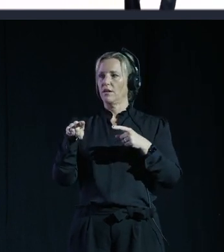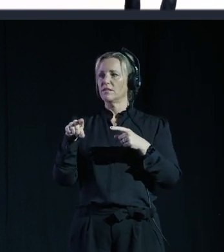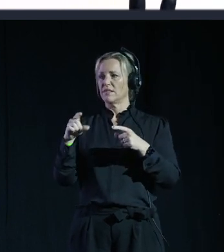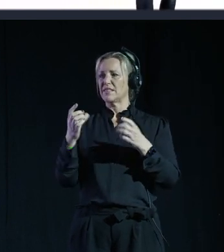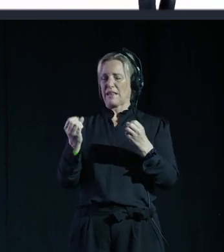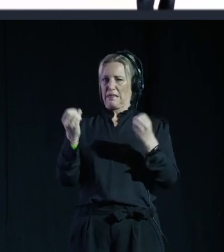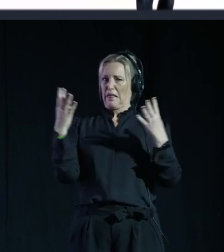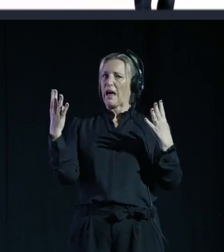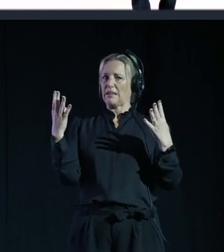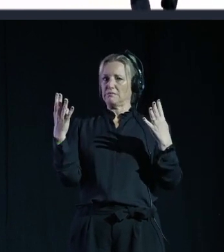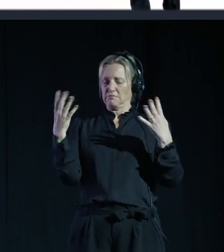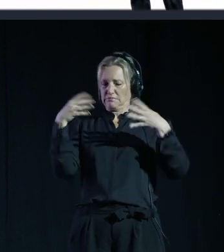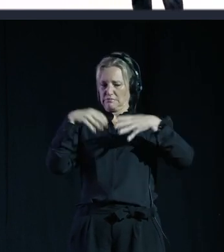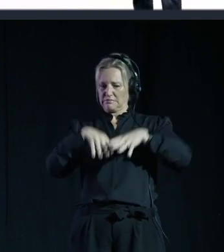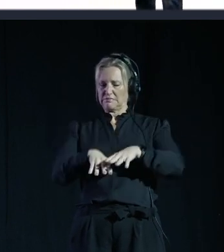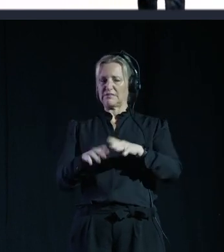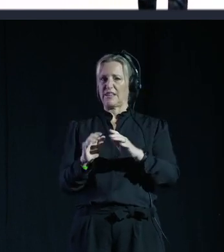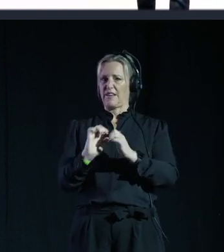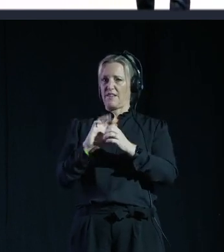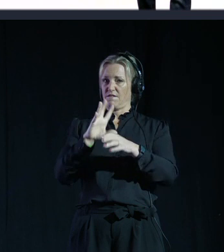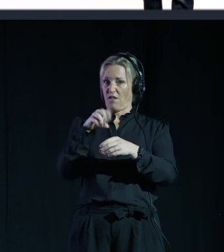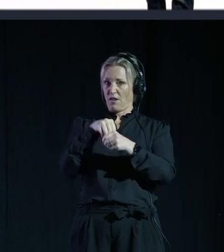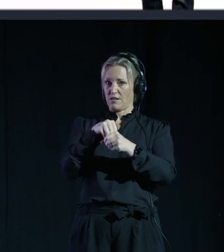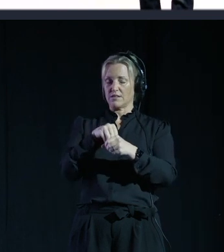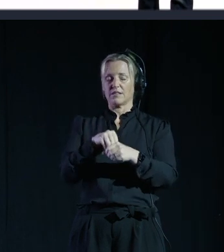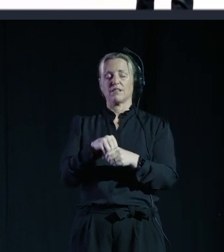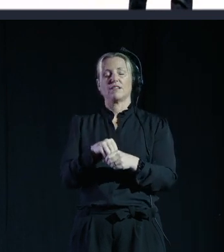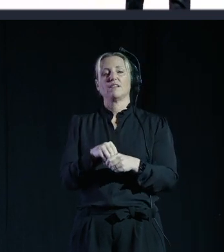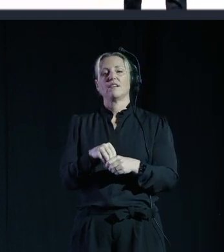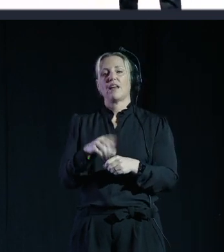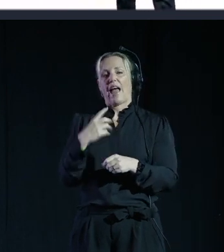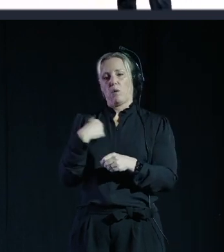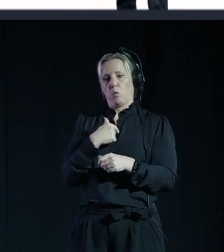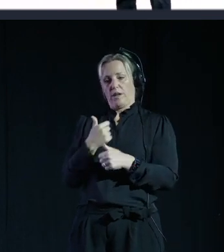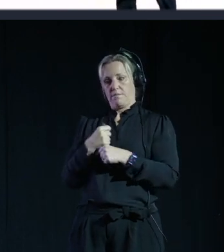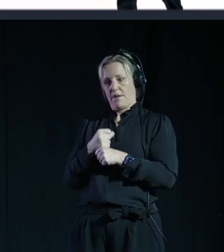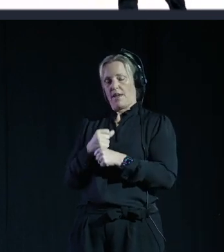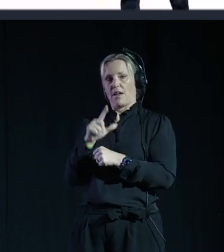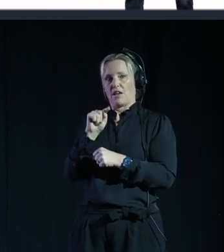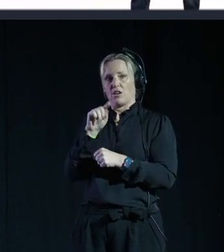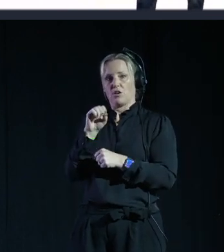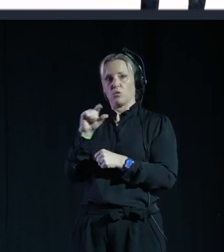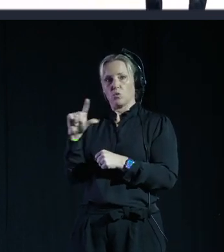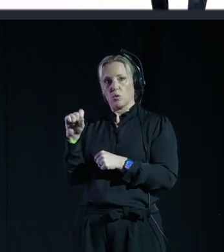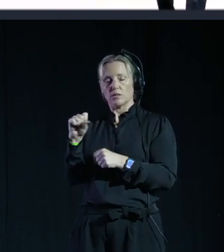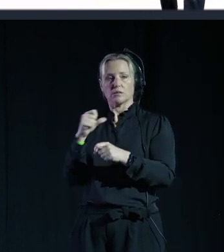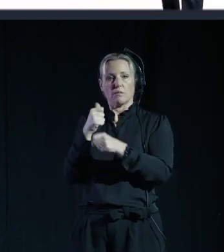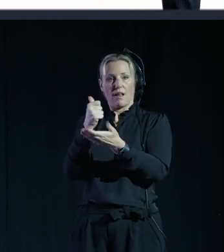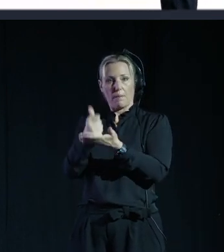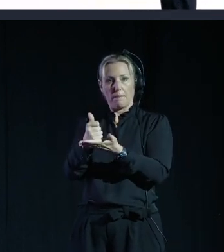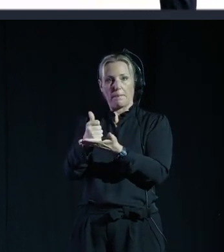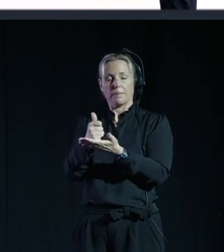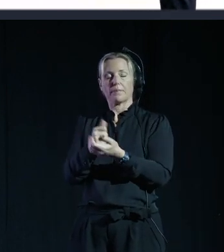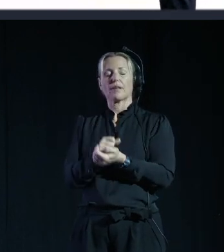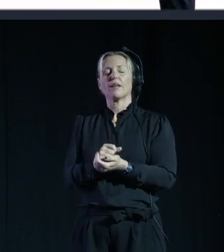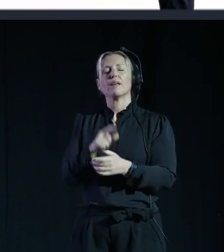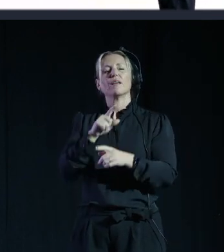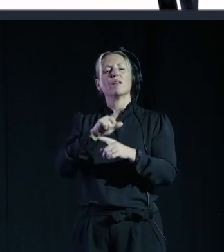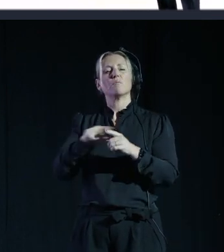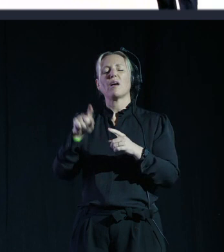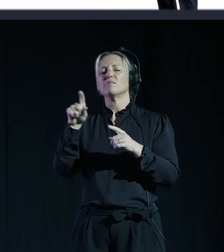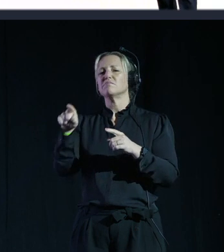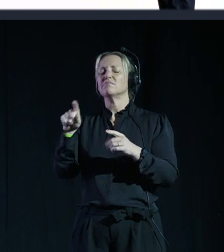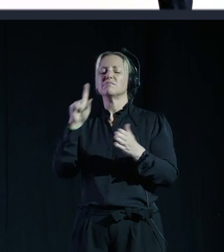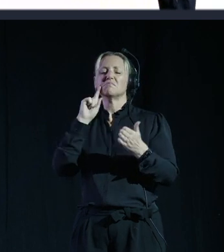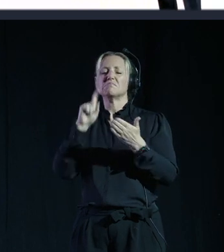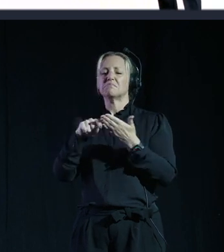trying to provide tools that help you get through these, iterate quickly. So we've been looking at some of these in order, and